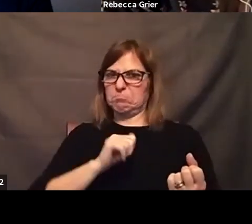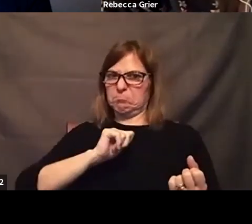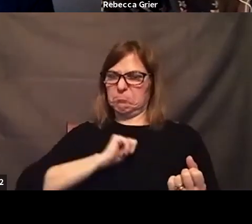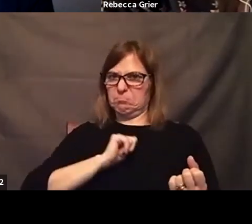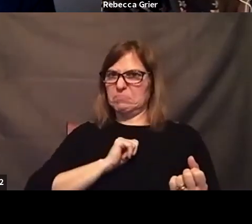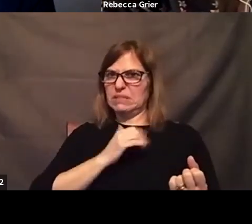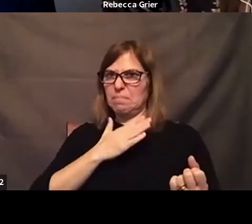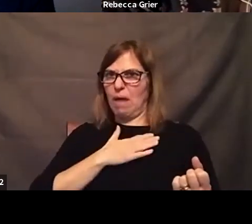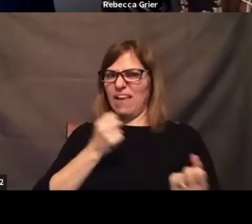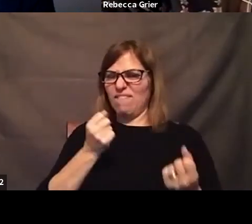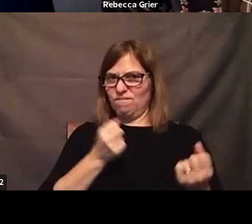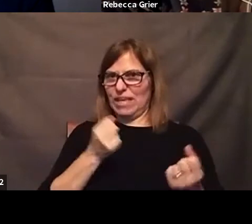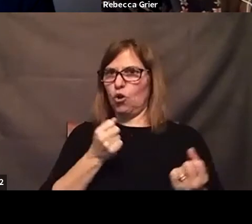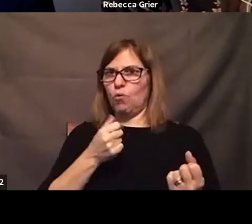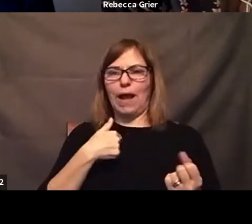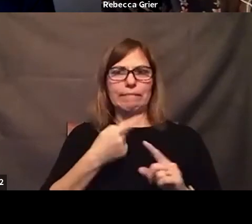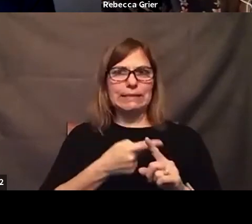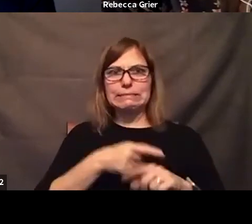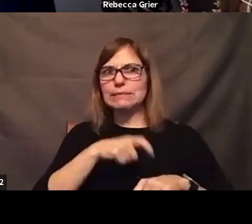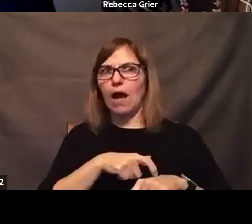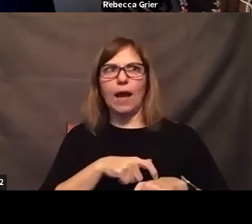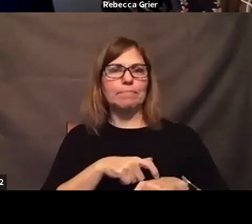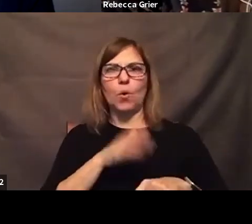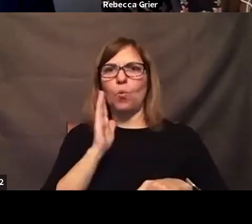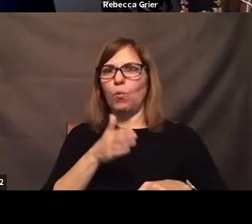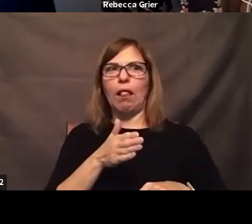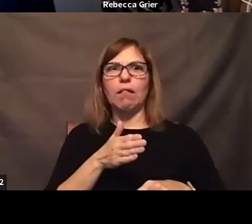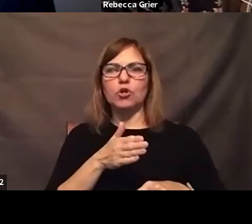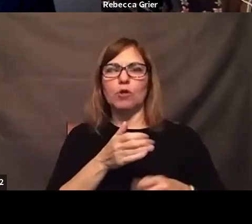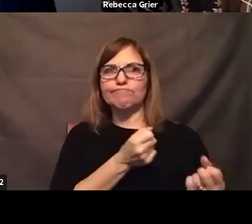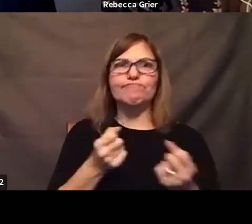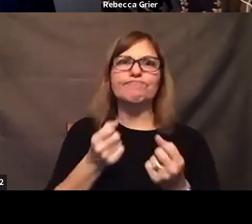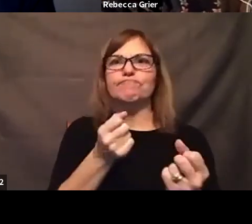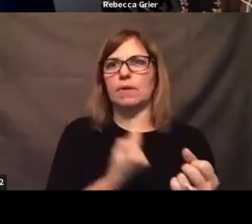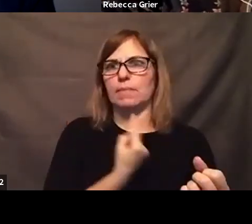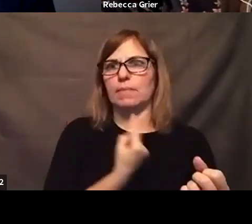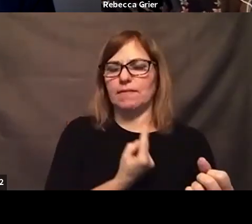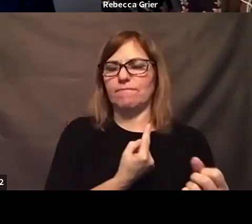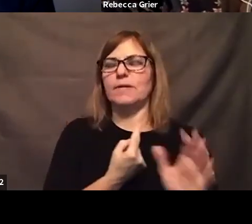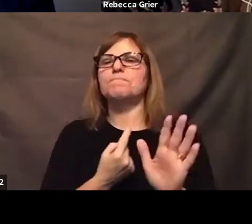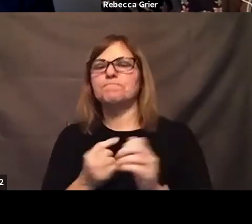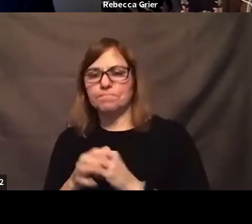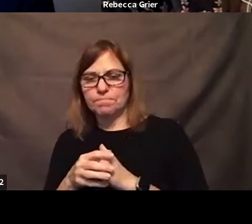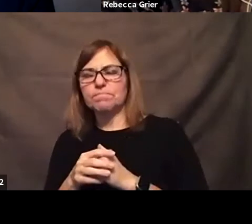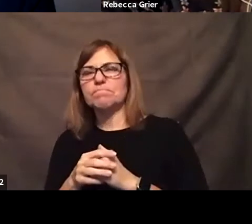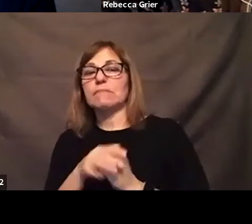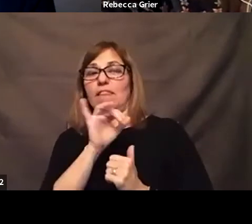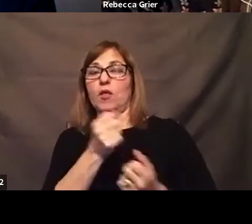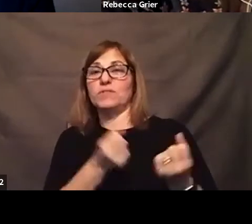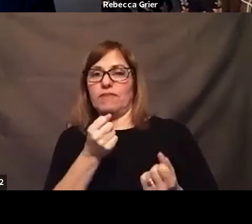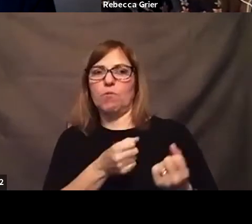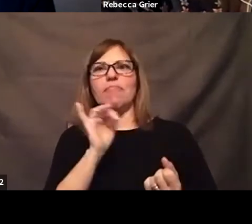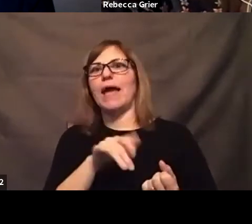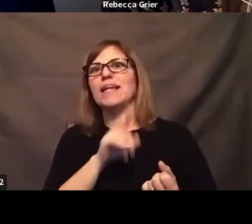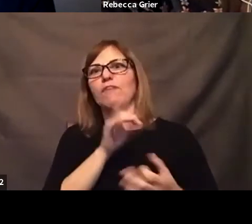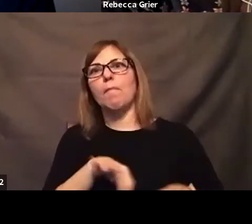have least time on it and it takes you where you want to go by yourself. Those vehicles, that is the billion-dollar question. Nobody